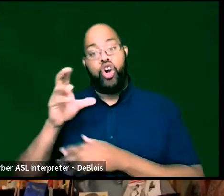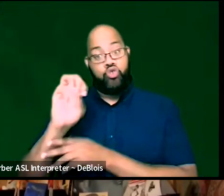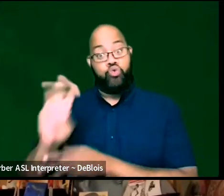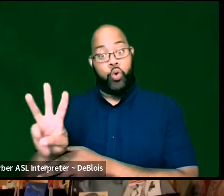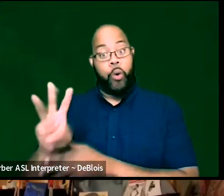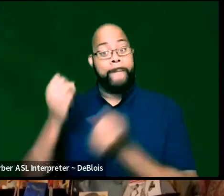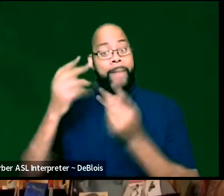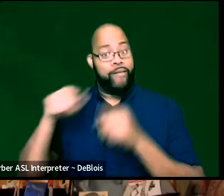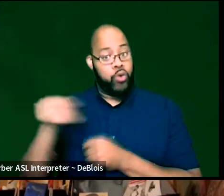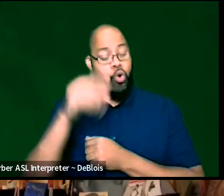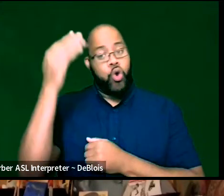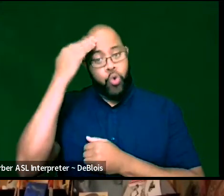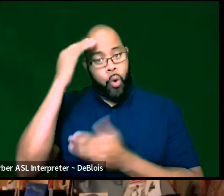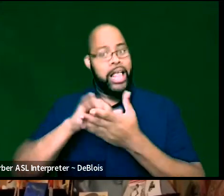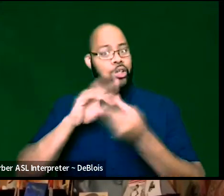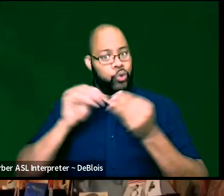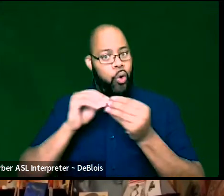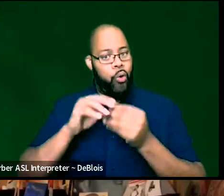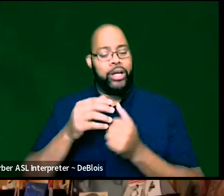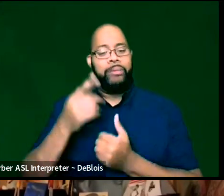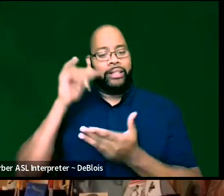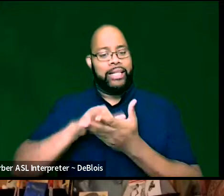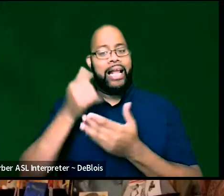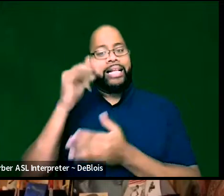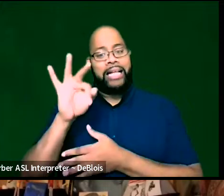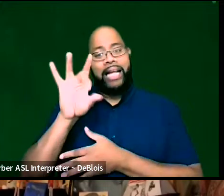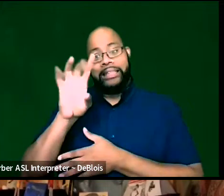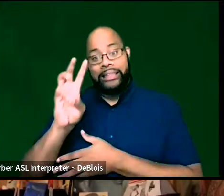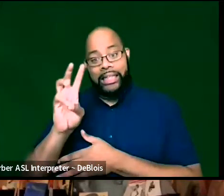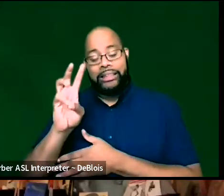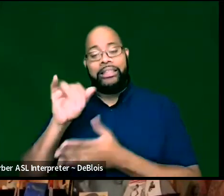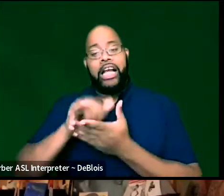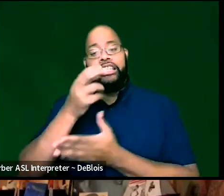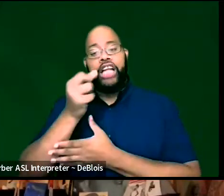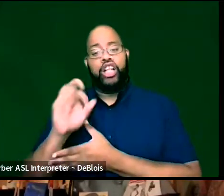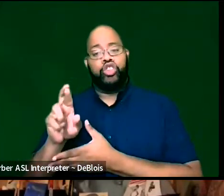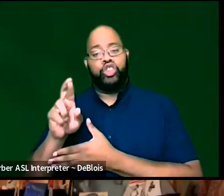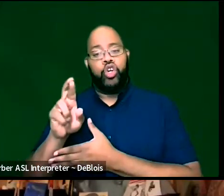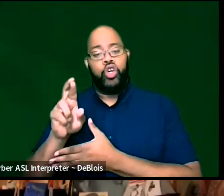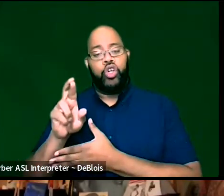many of you know where the story is going, because in 1986, the Challenger